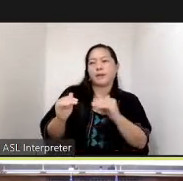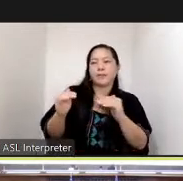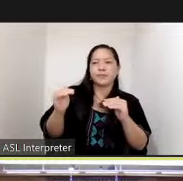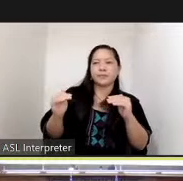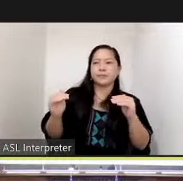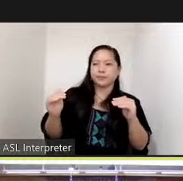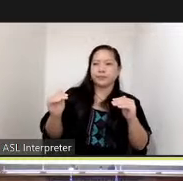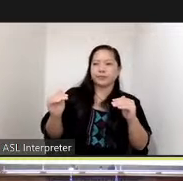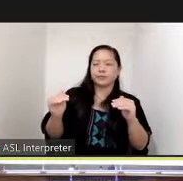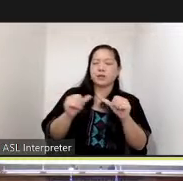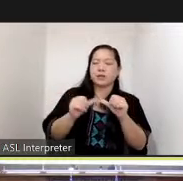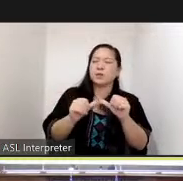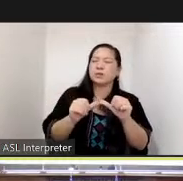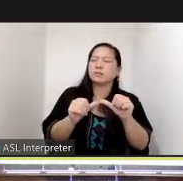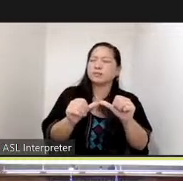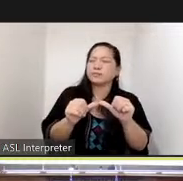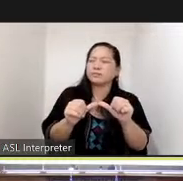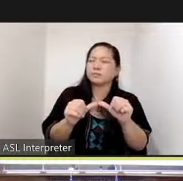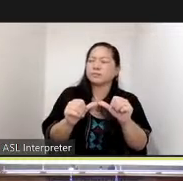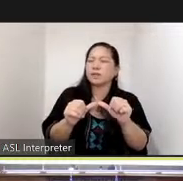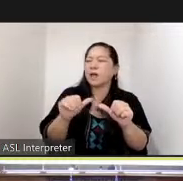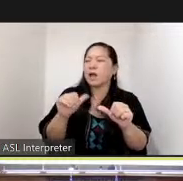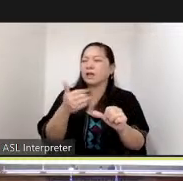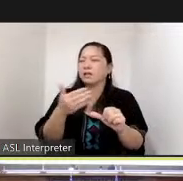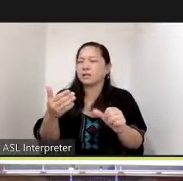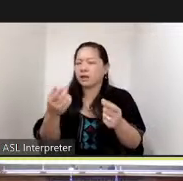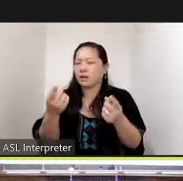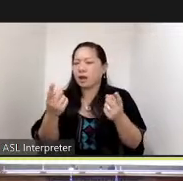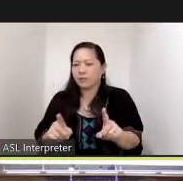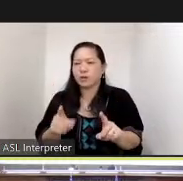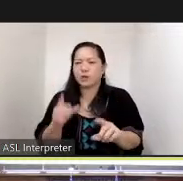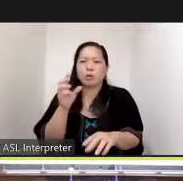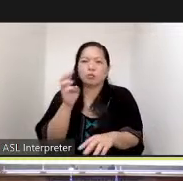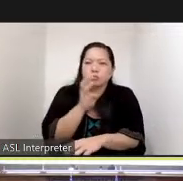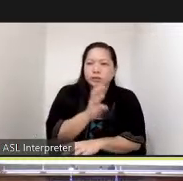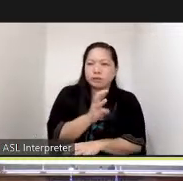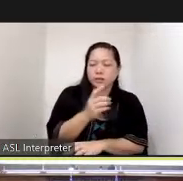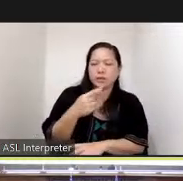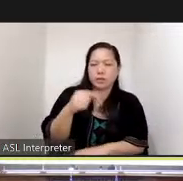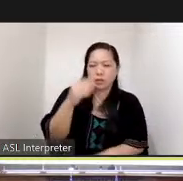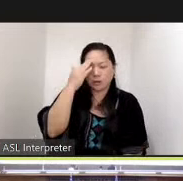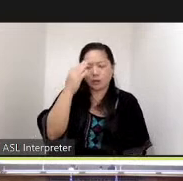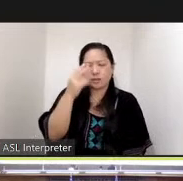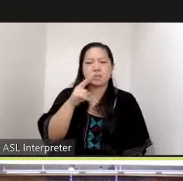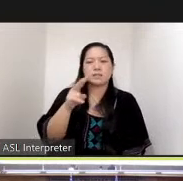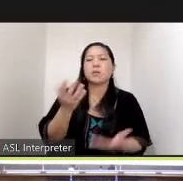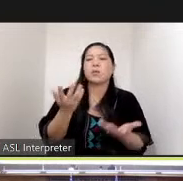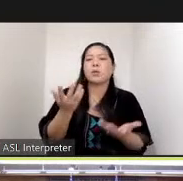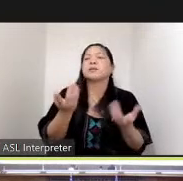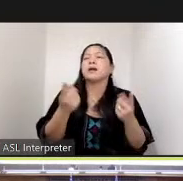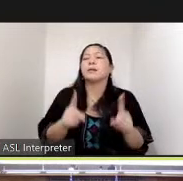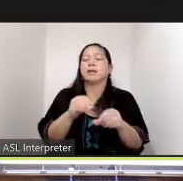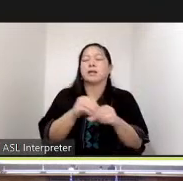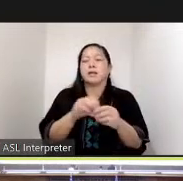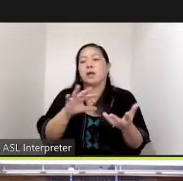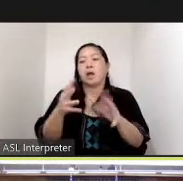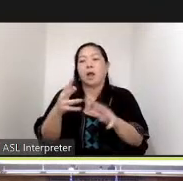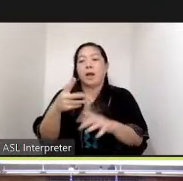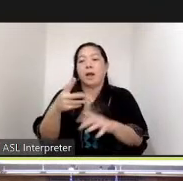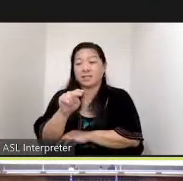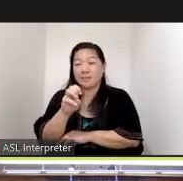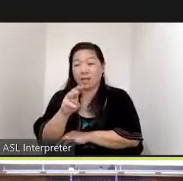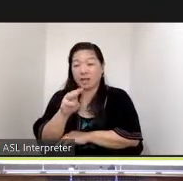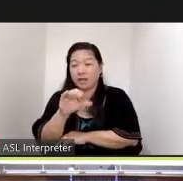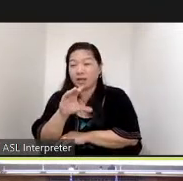pandemic, and it's not anything weird. It's what we would expect to see given their numbers in the population. Filipinos had high number of